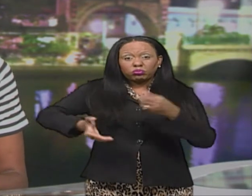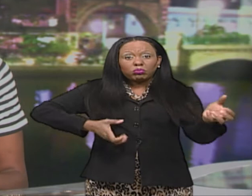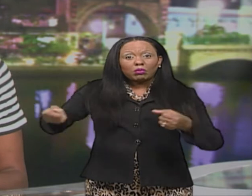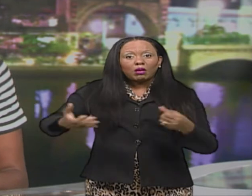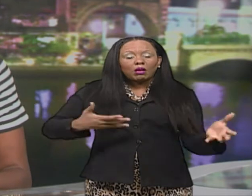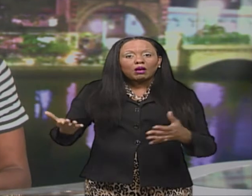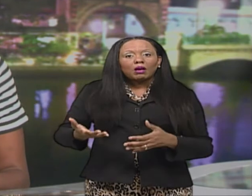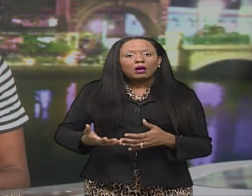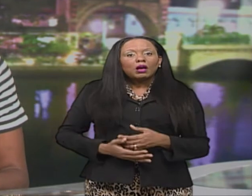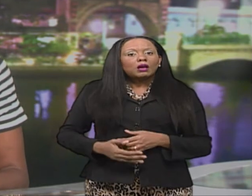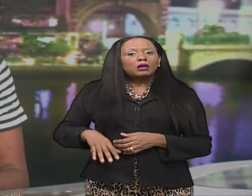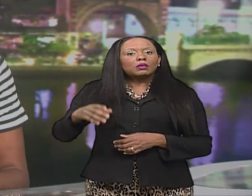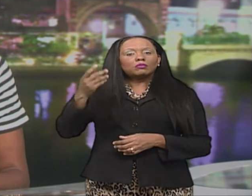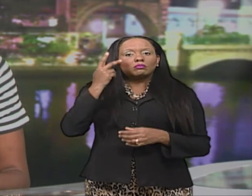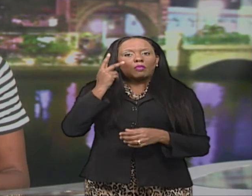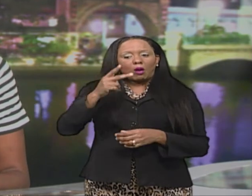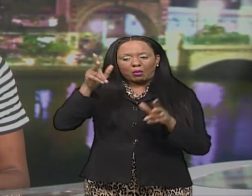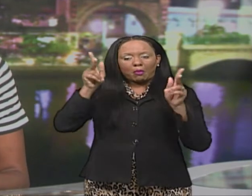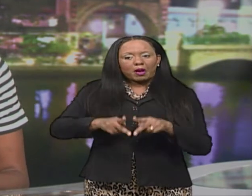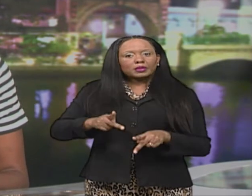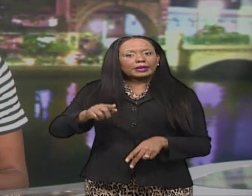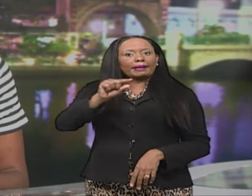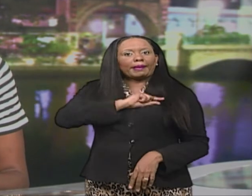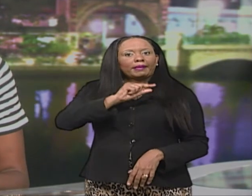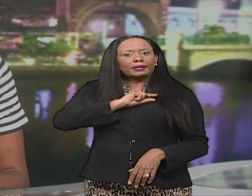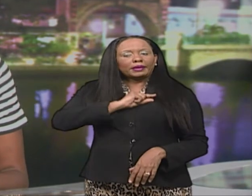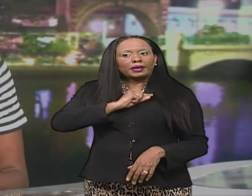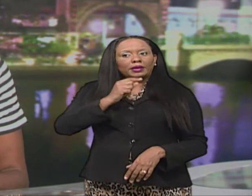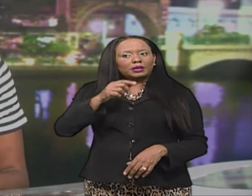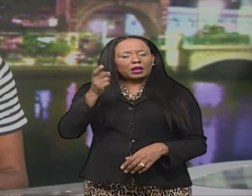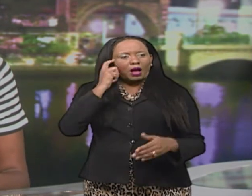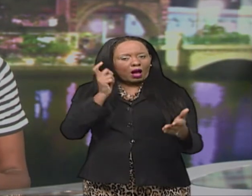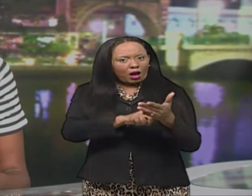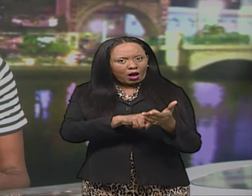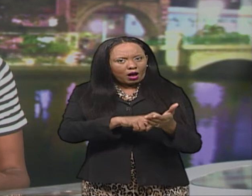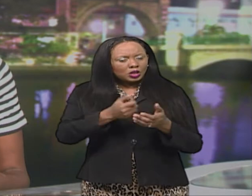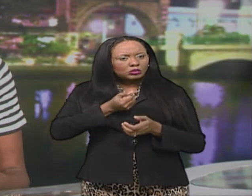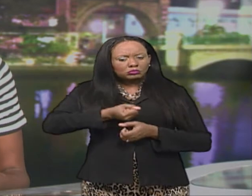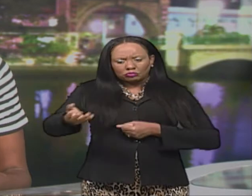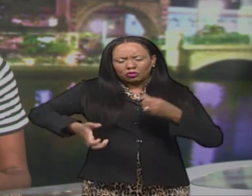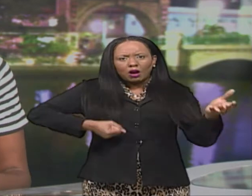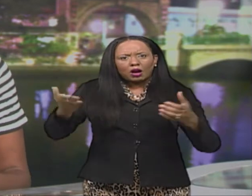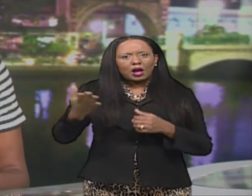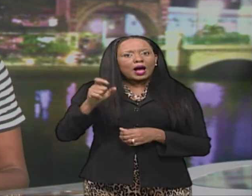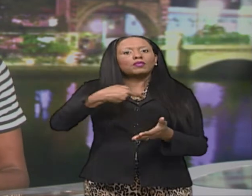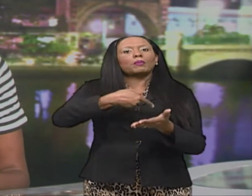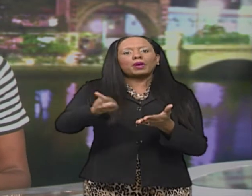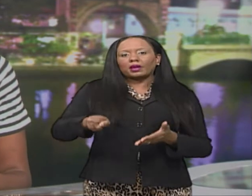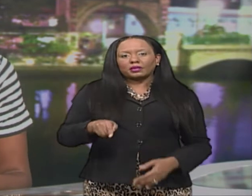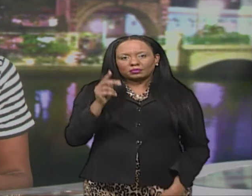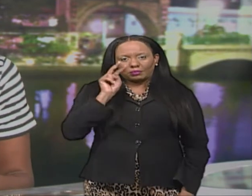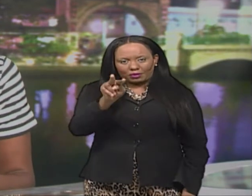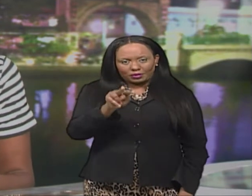Rodney Grant, as the person guilty of illegally dumping in Lower Burney was forced to pay for his actions. Kareem Smith tells us